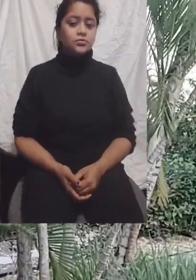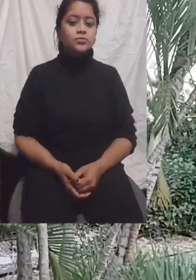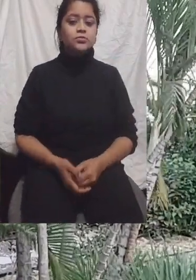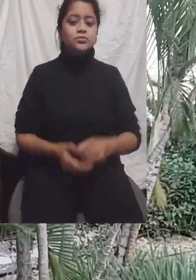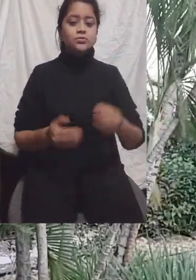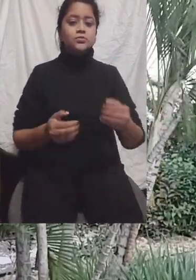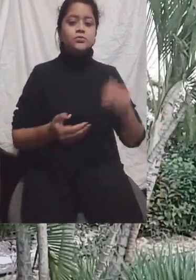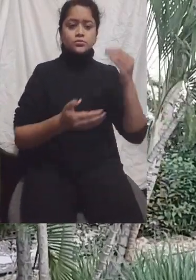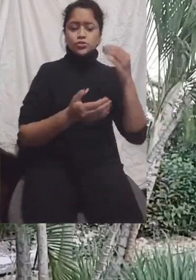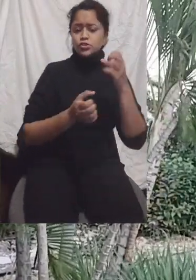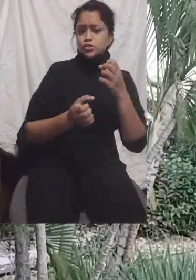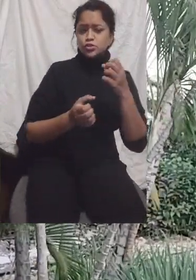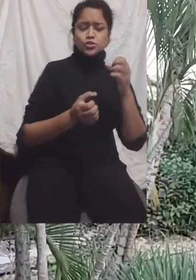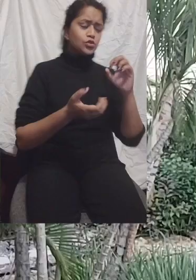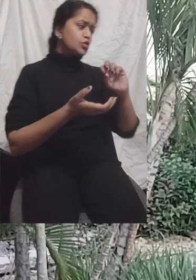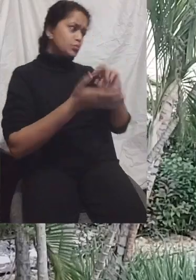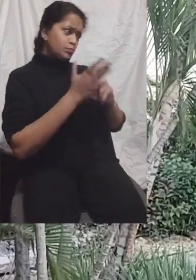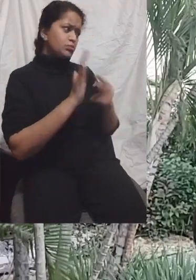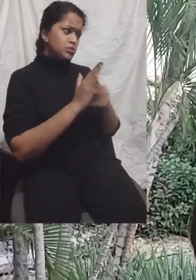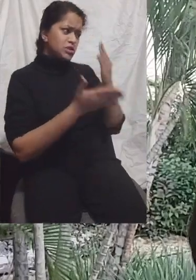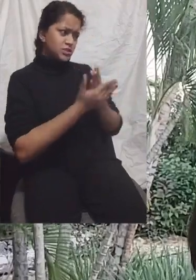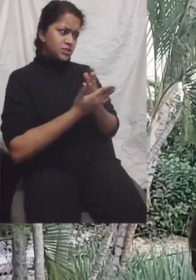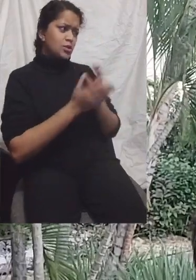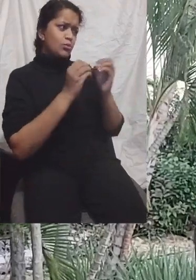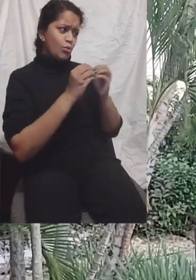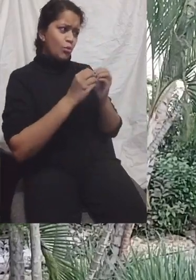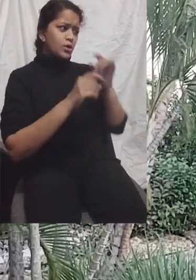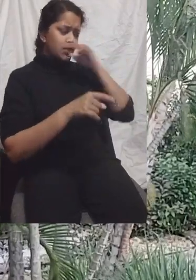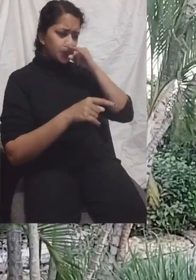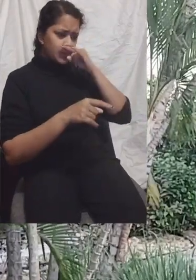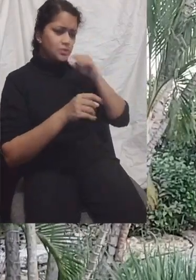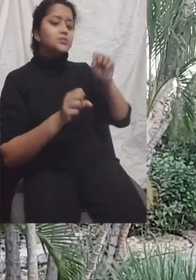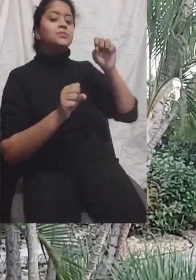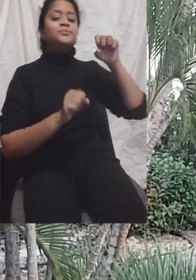unwanted litters then entering the shelter. So basically stops